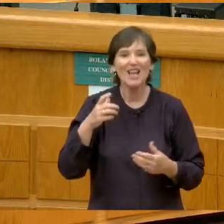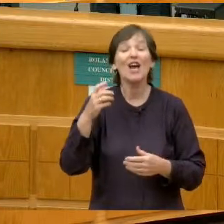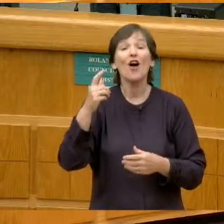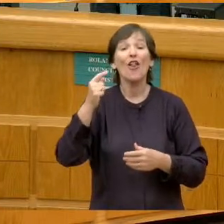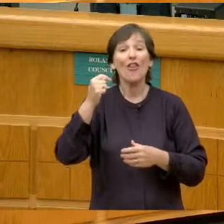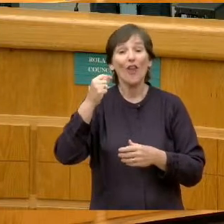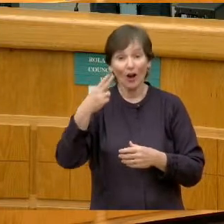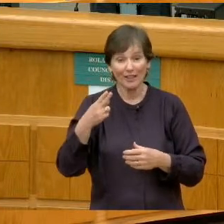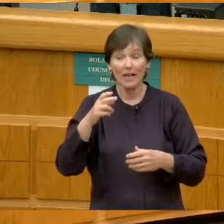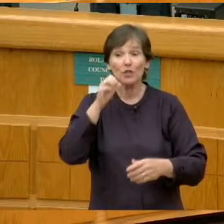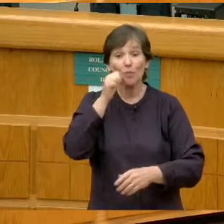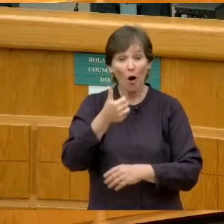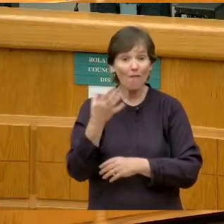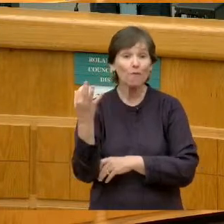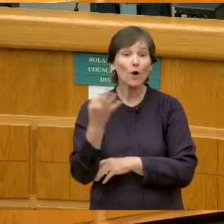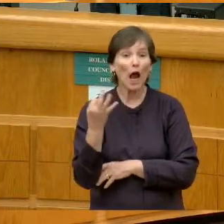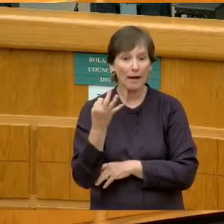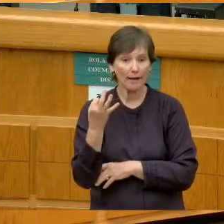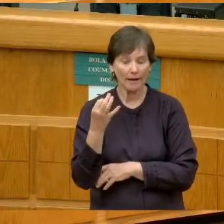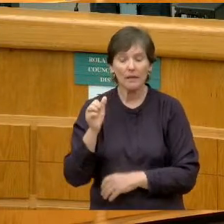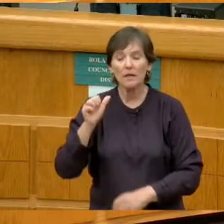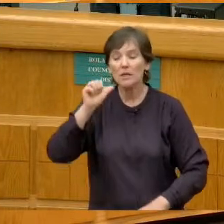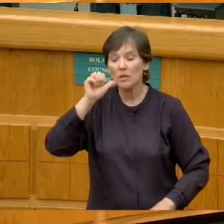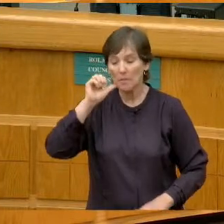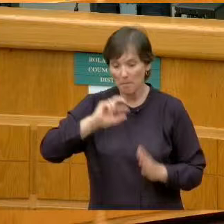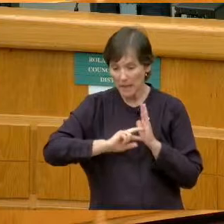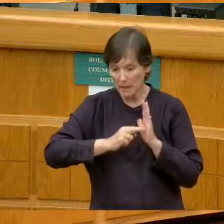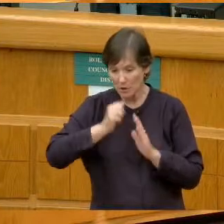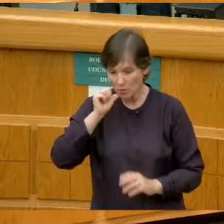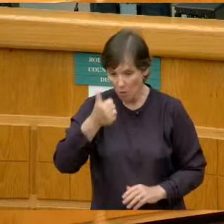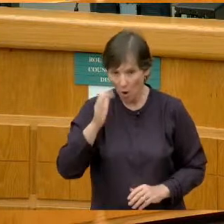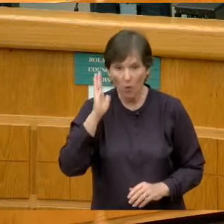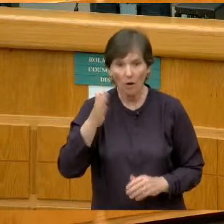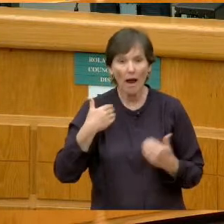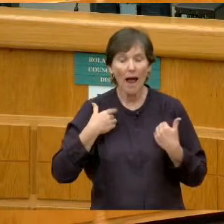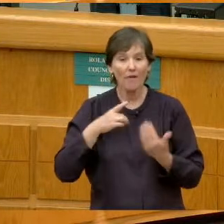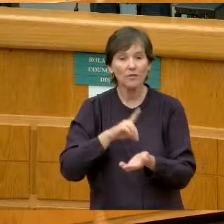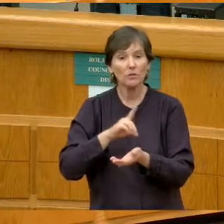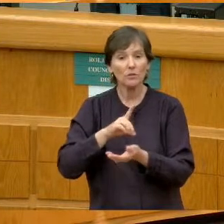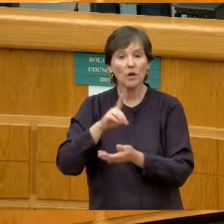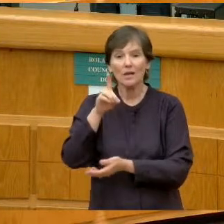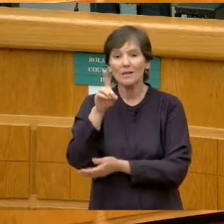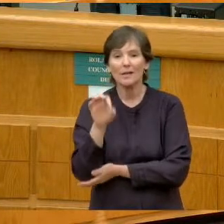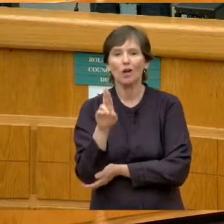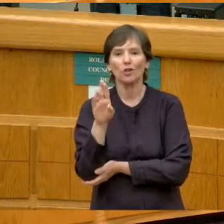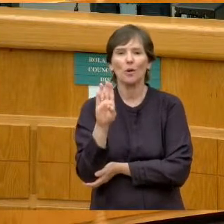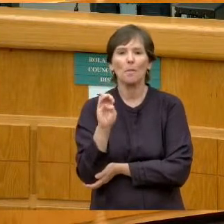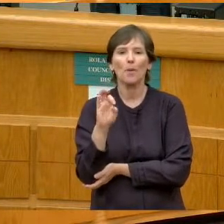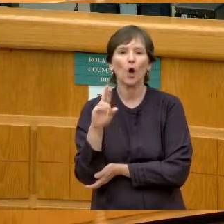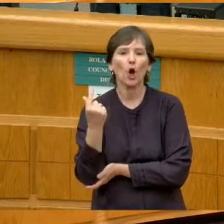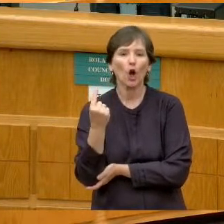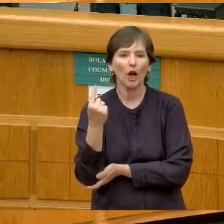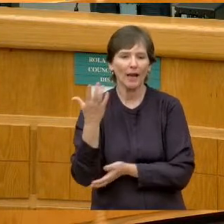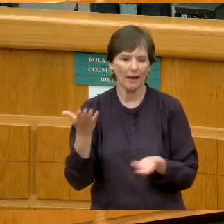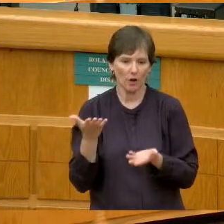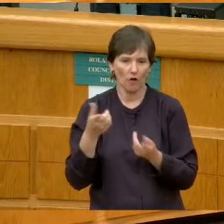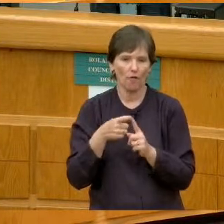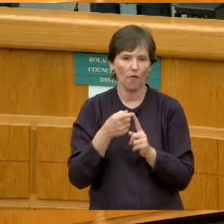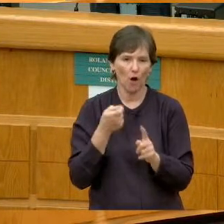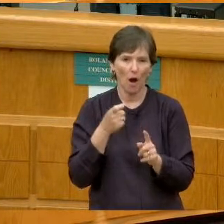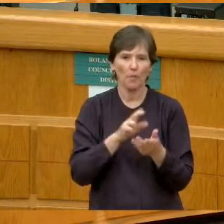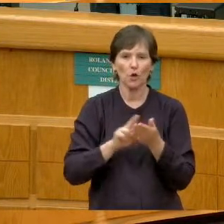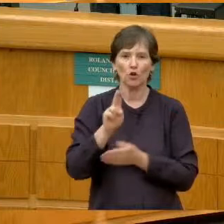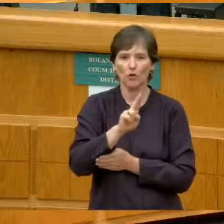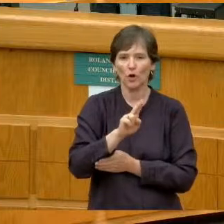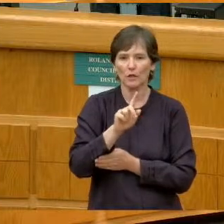so tomorrow is Friday. So tomorrow we'll have Dr. Bird here from Texas A&M Corpus Christi, and Nueces County